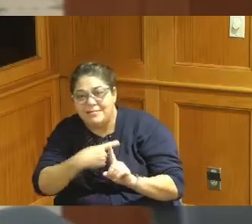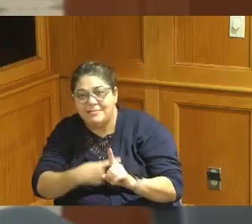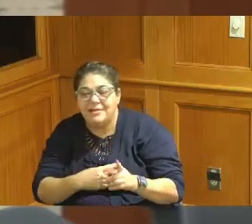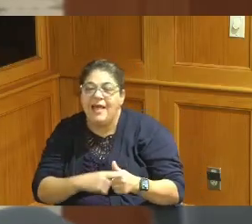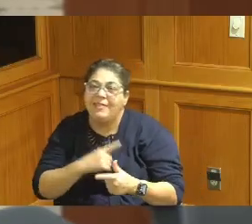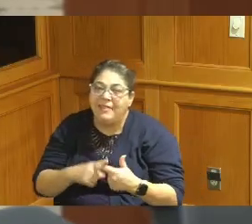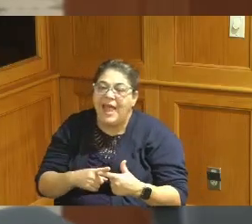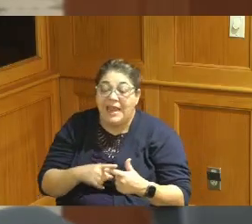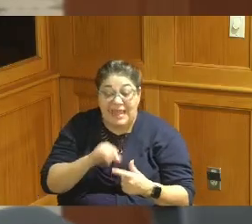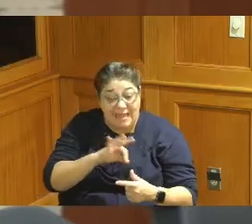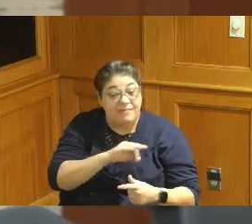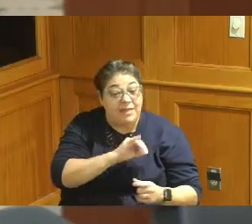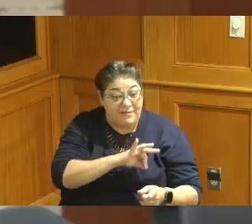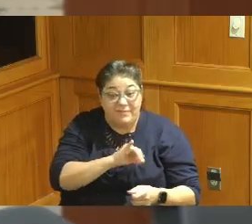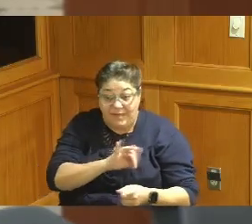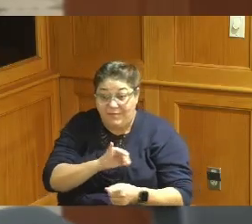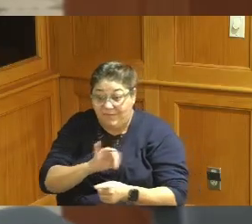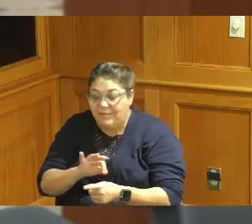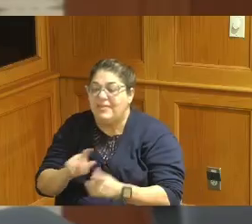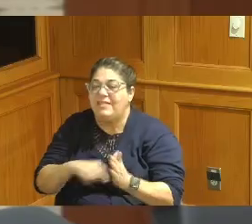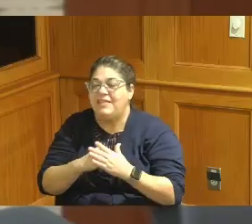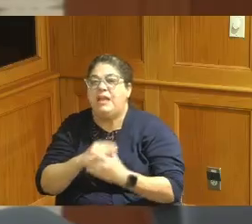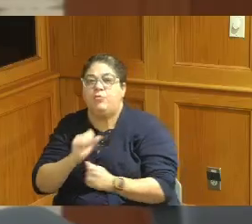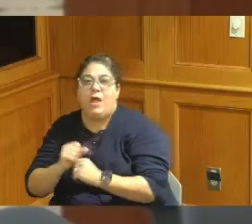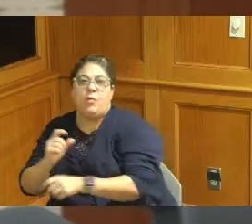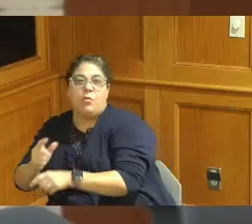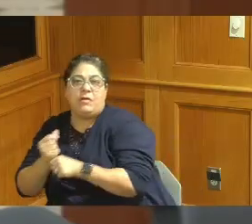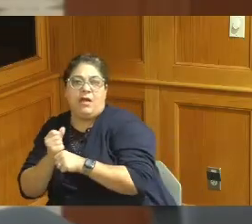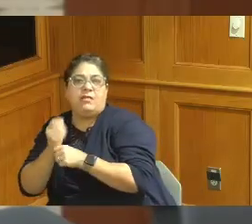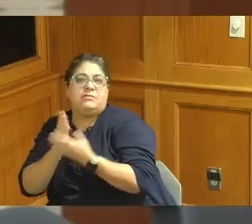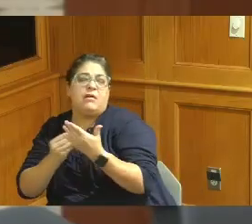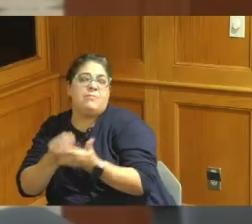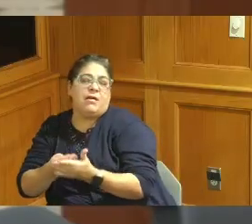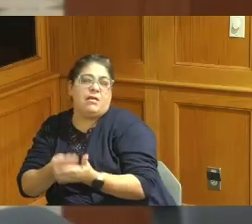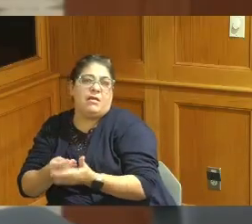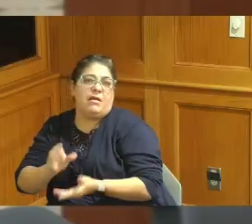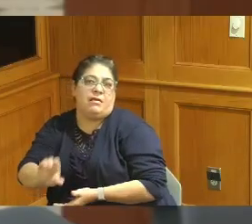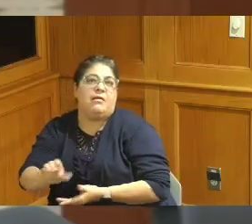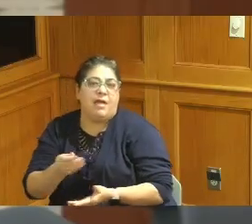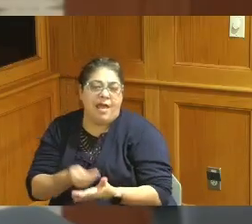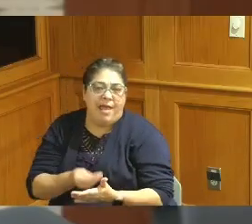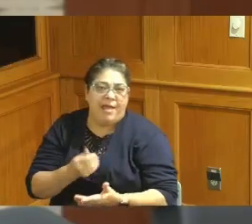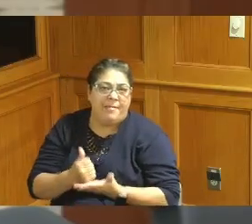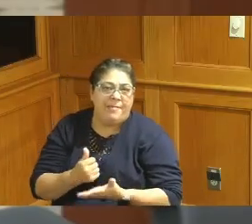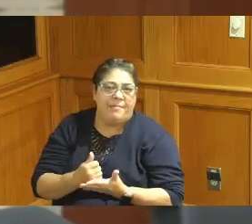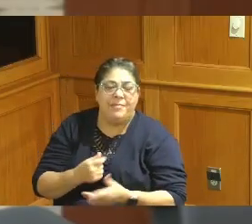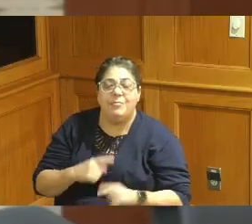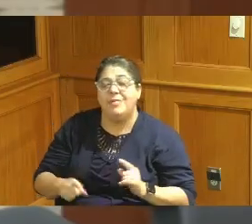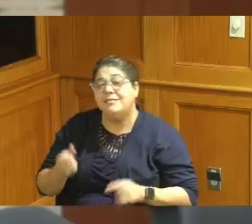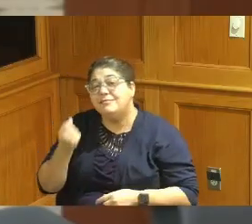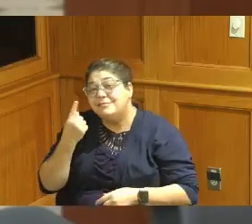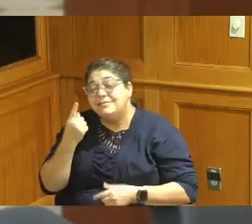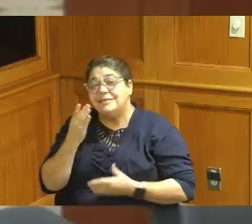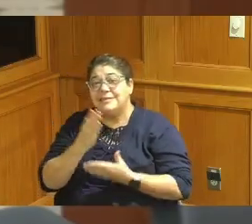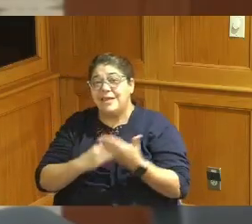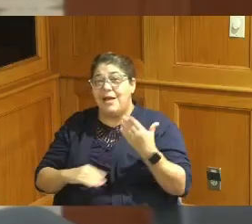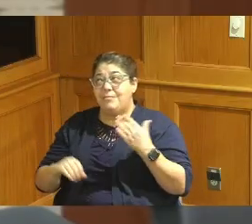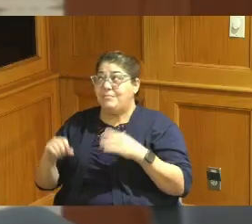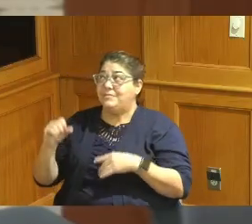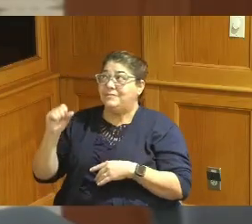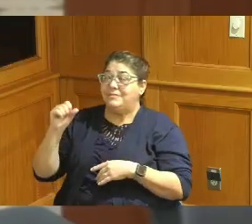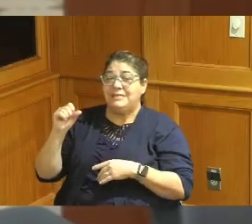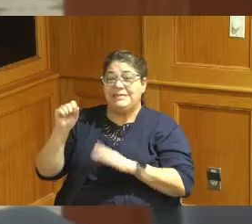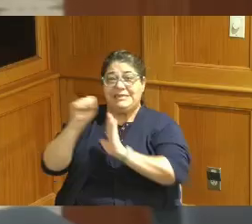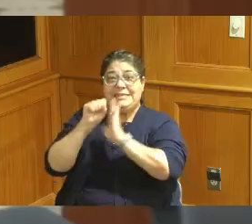find a more sustainable investment to keep this work going, but because of budget choices, the state is going in a